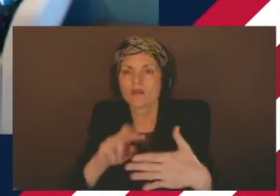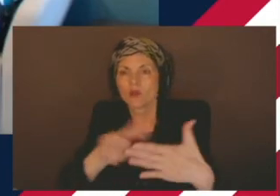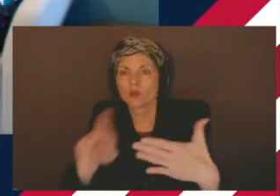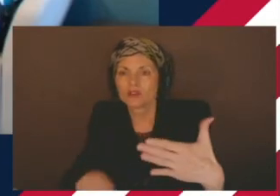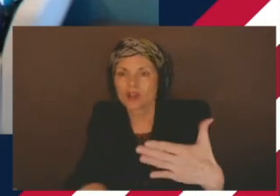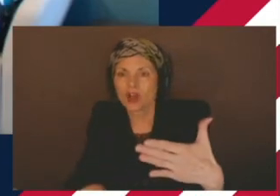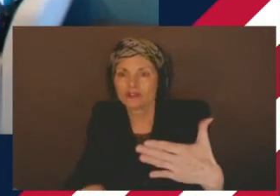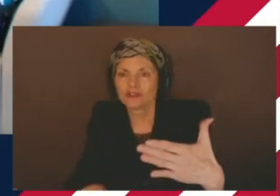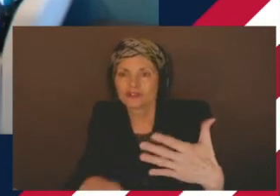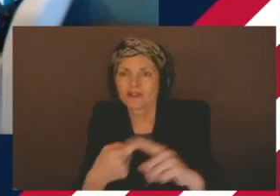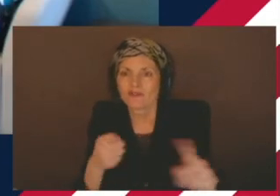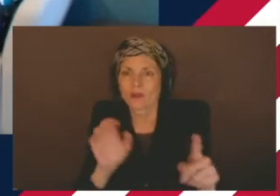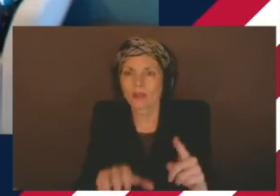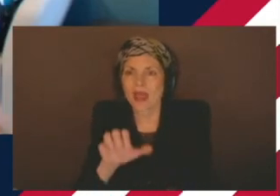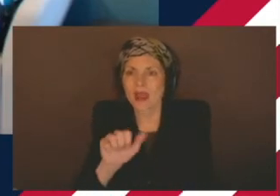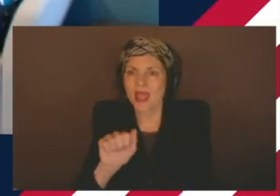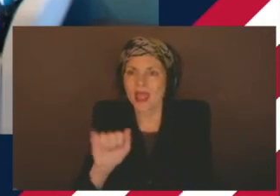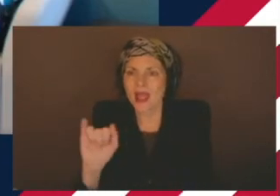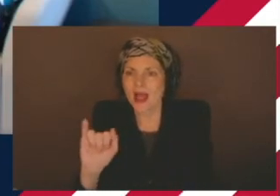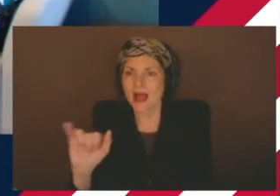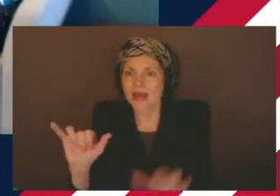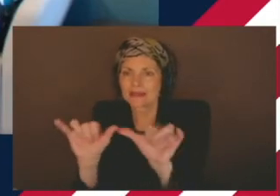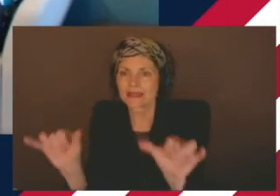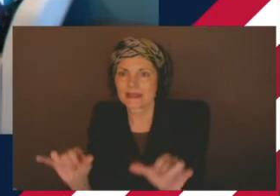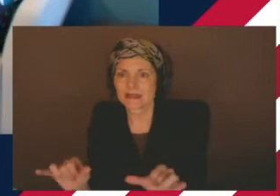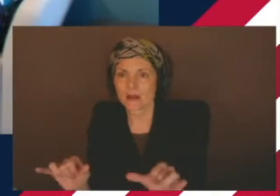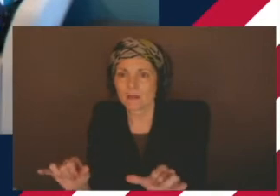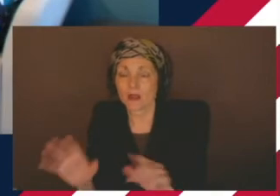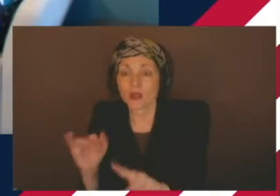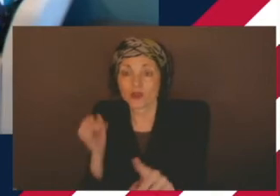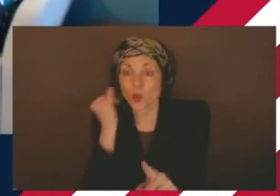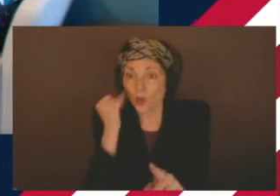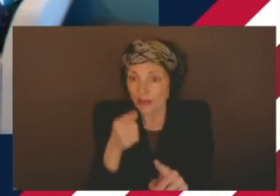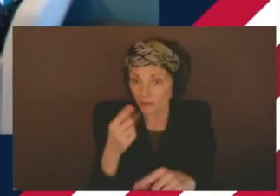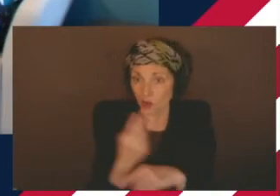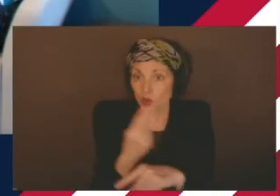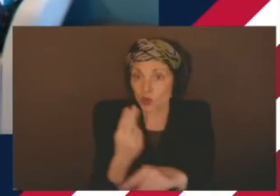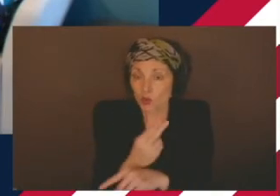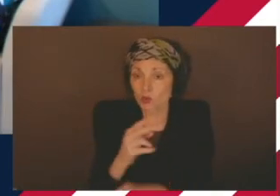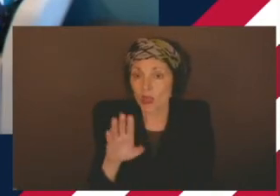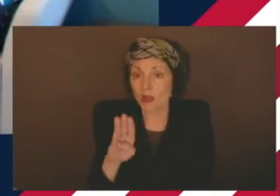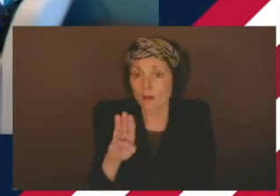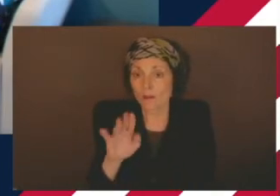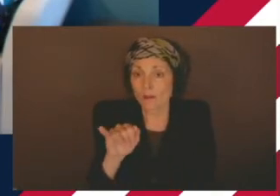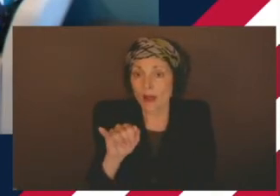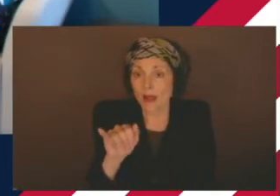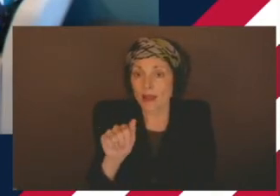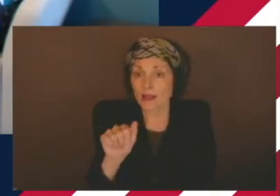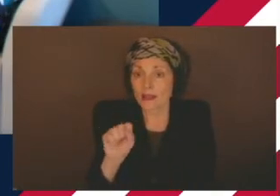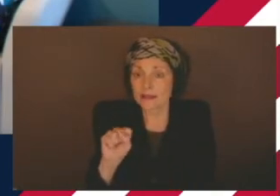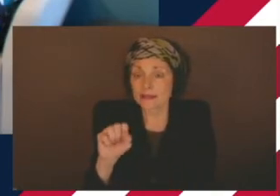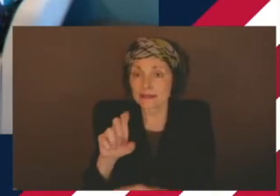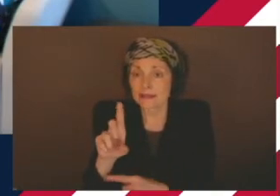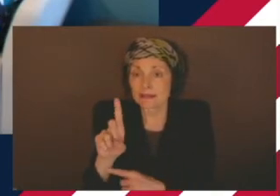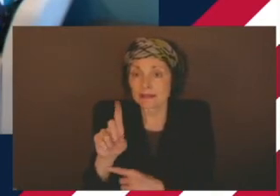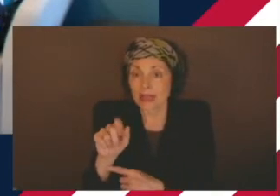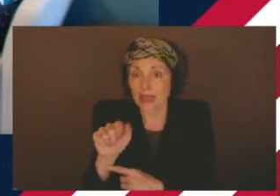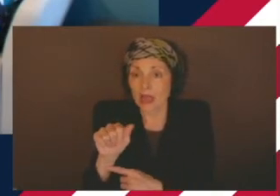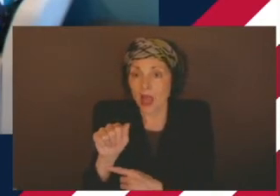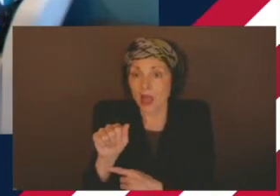AI systems. So if you're using biased data in your systems, you're going to get biased